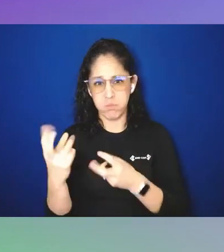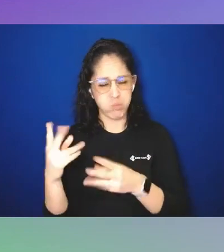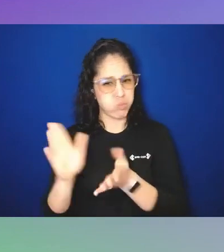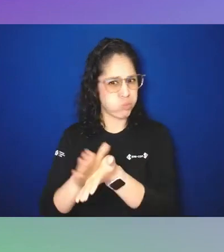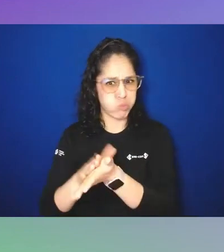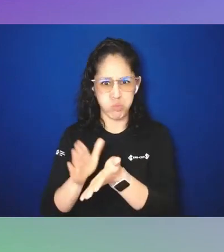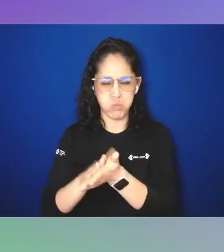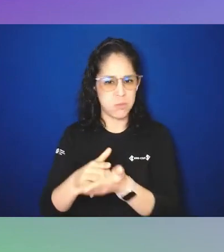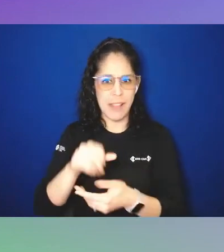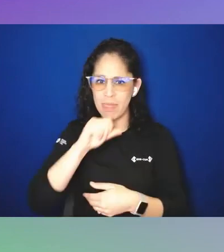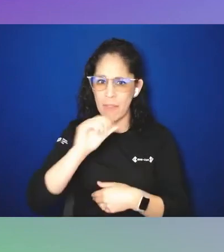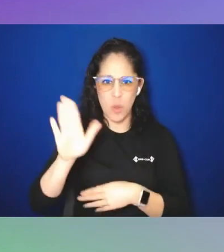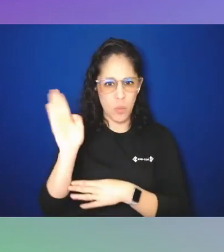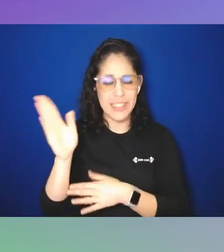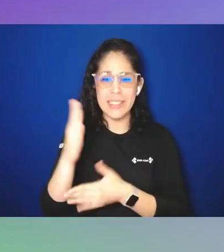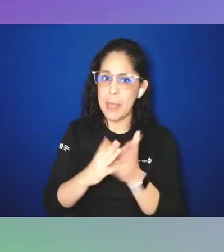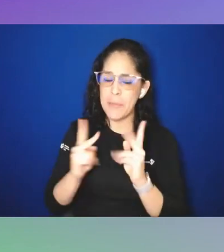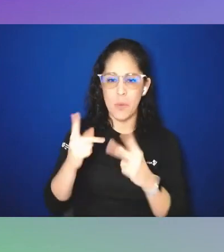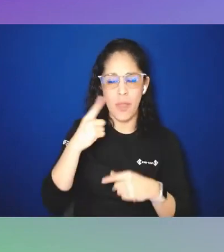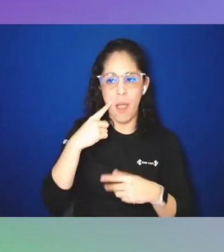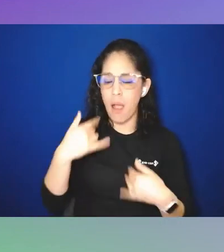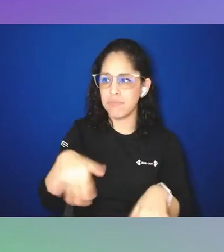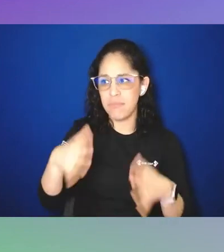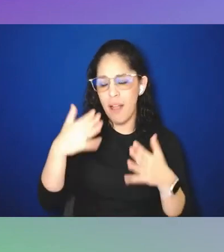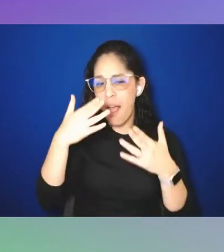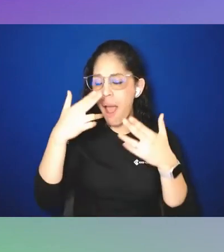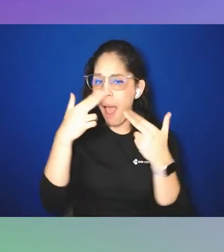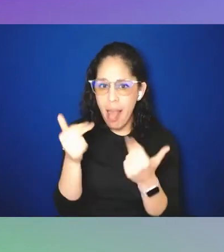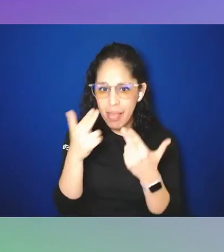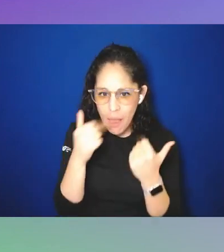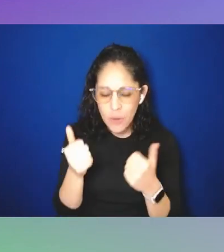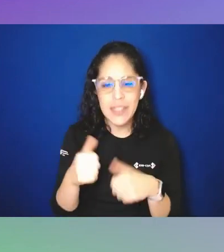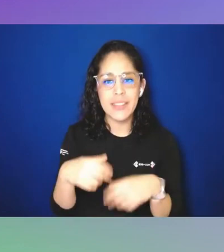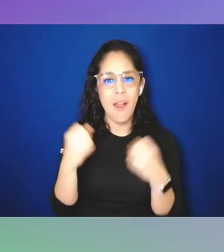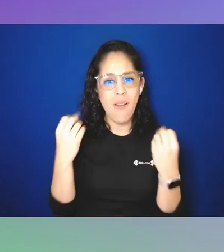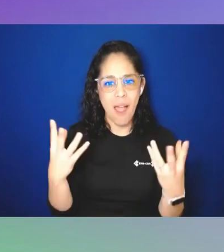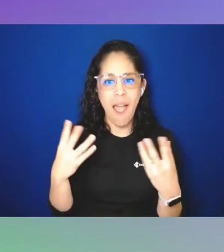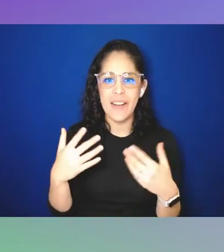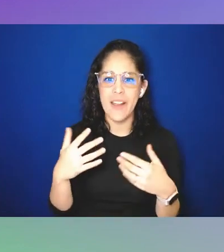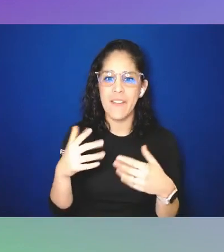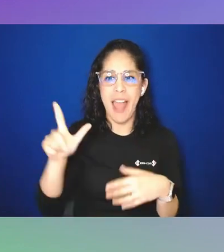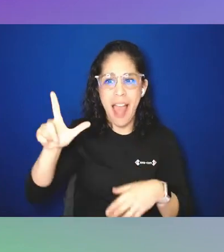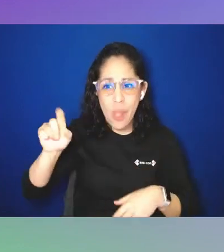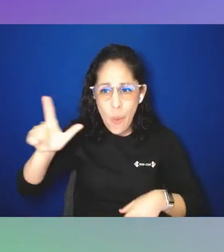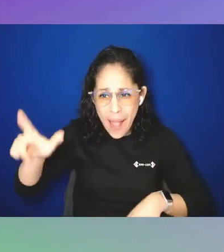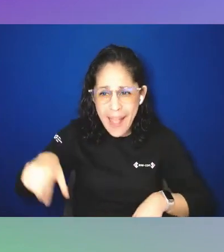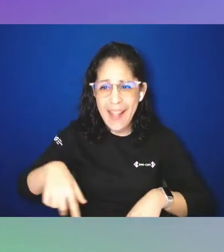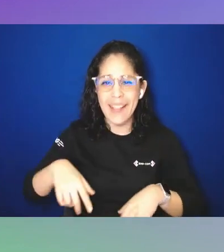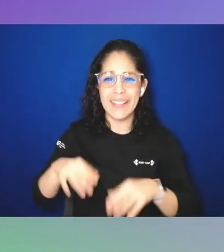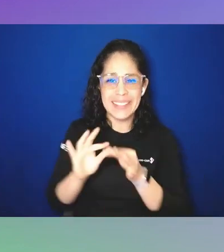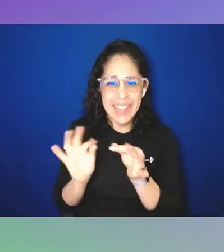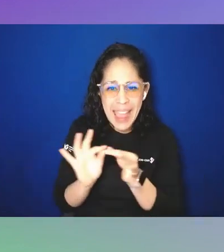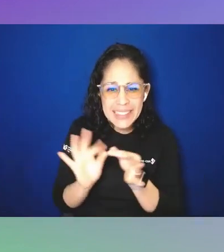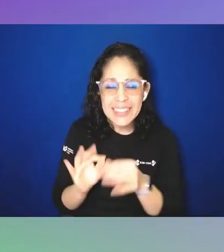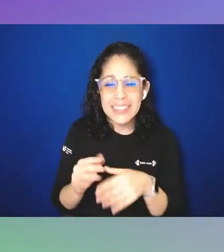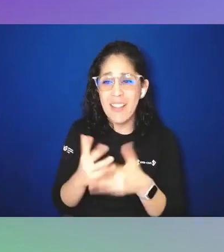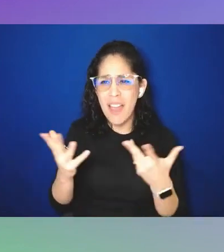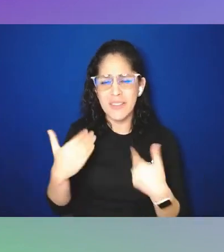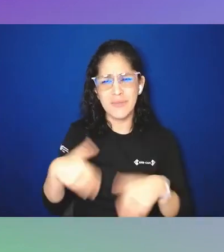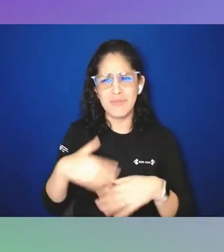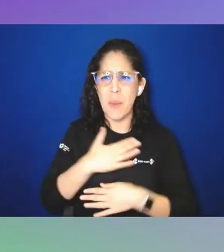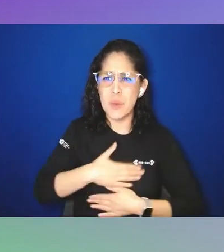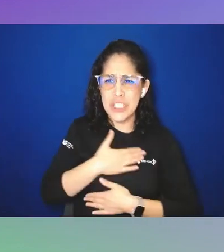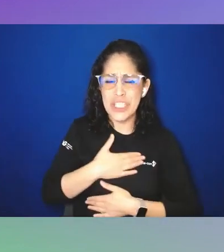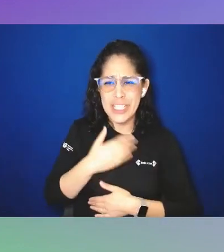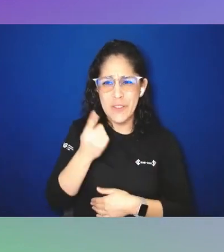of folks found it quite hilarious, and there's a lot of, laughing out loud, and a lot of appreciation for